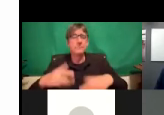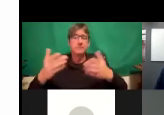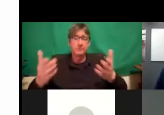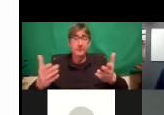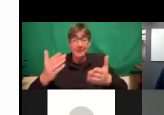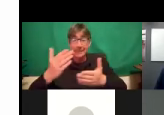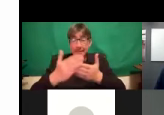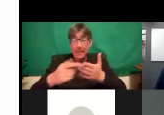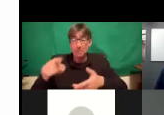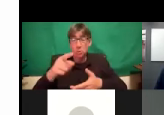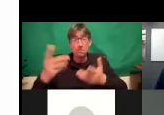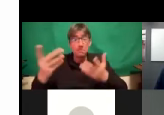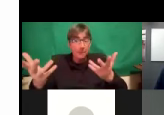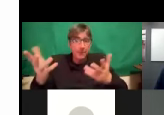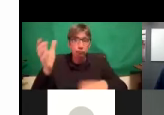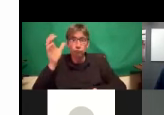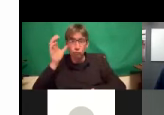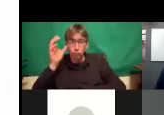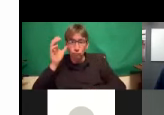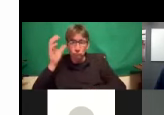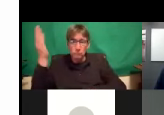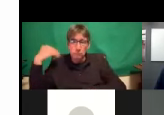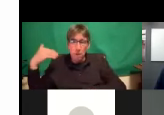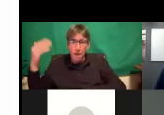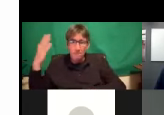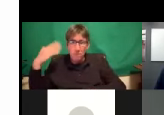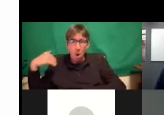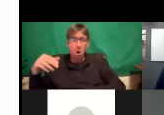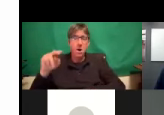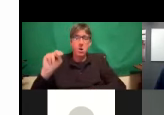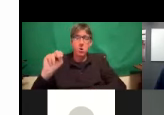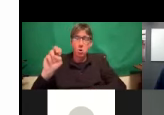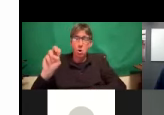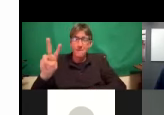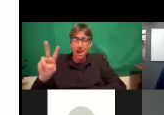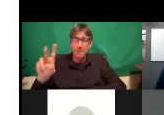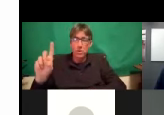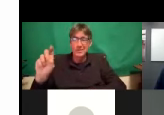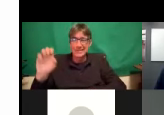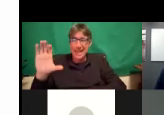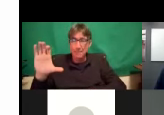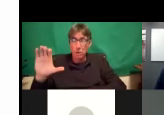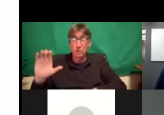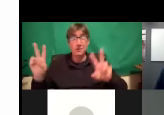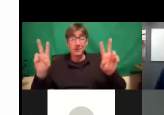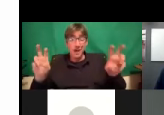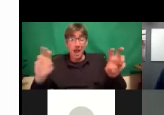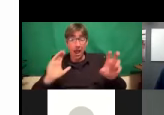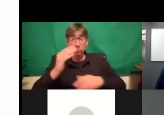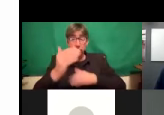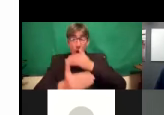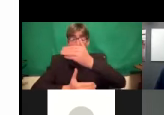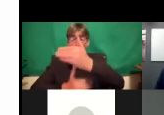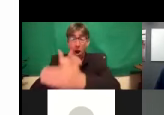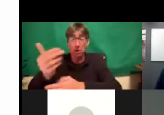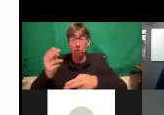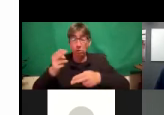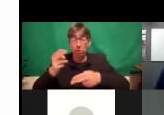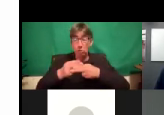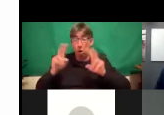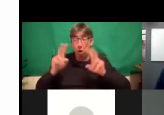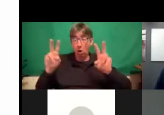in November and December, but just for everyone as a reminder, this is part of our Forging Ahead process, which critically, I want to state,